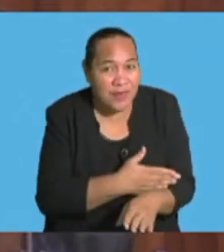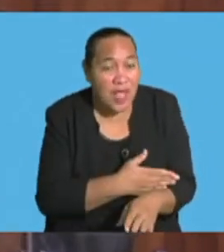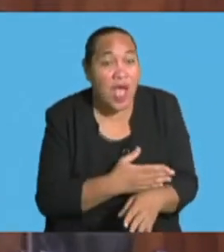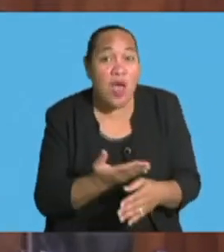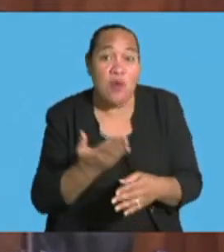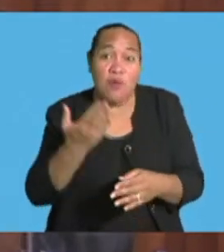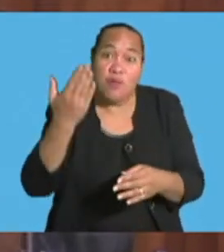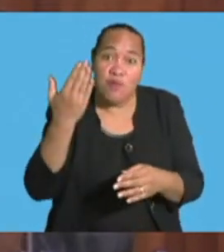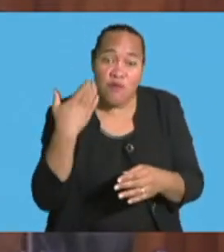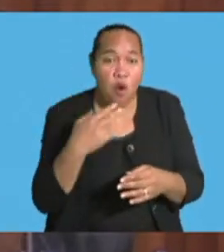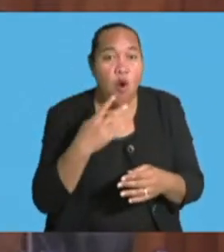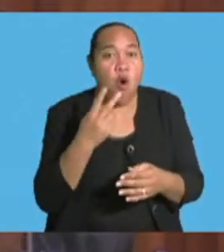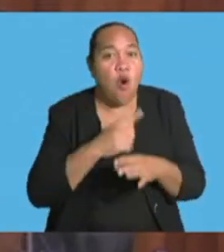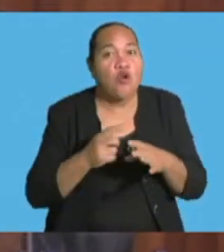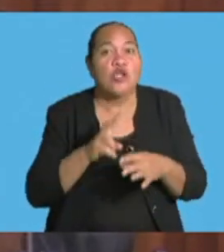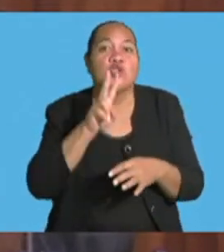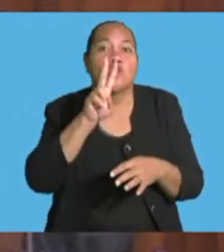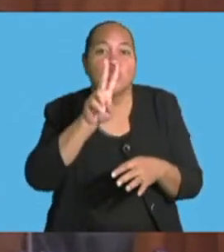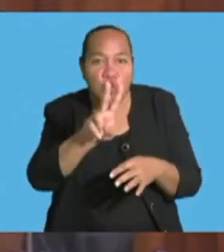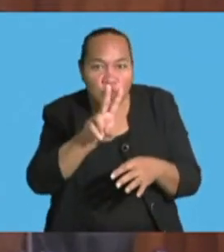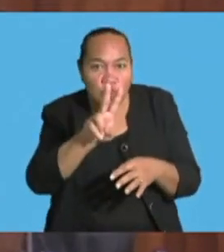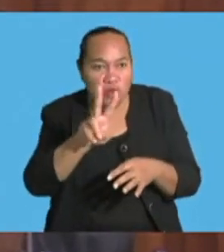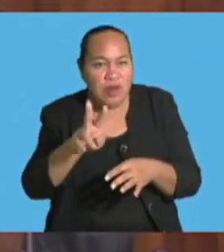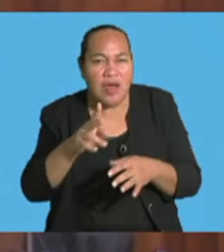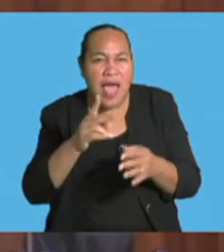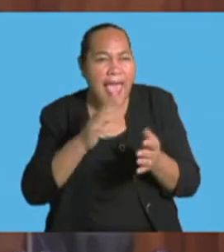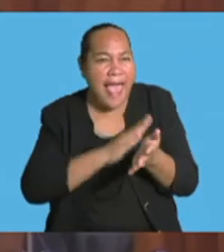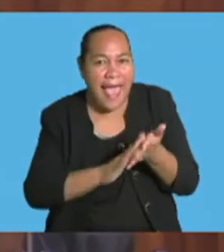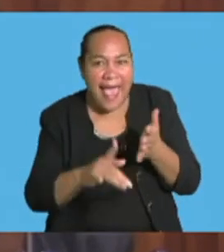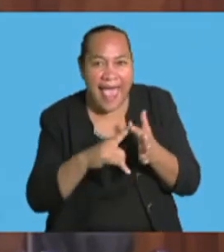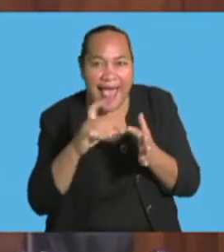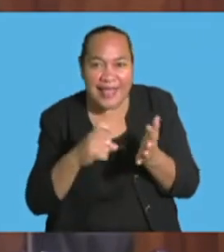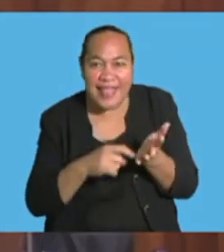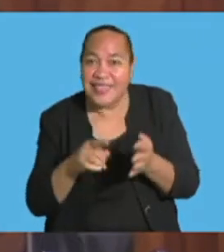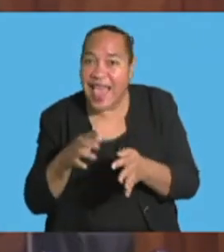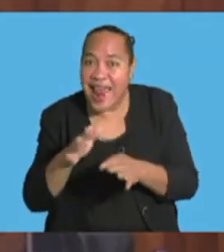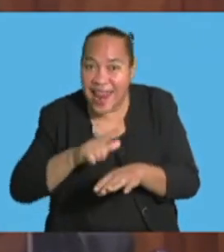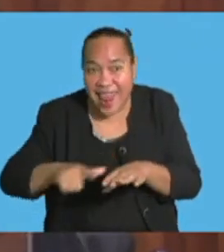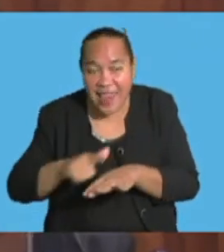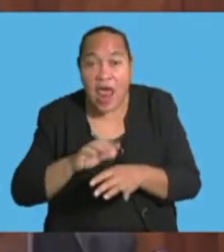now 4 hectares of sugarcane through new farmers assistance budget.